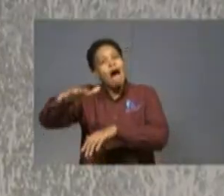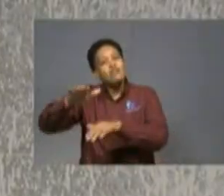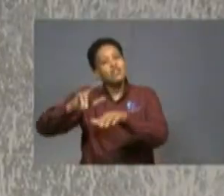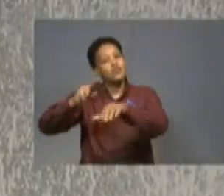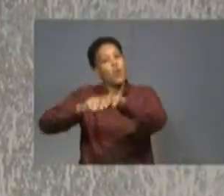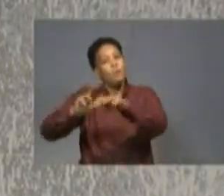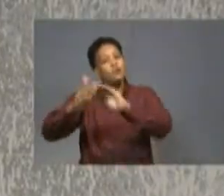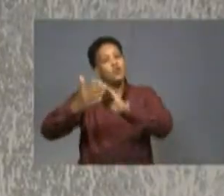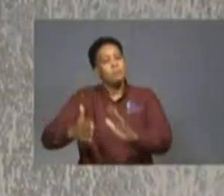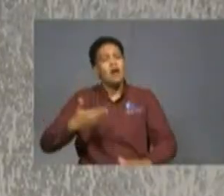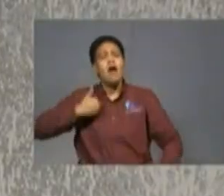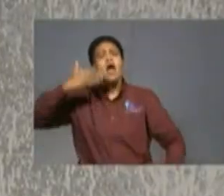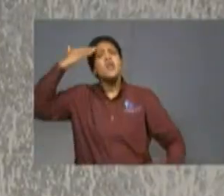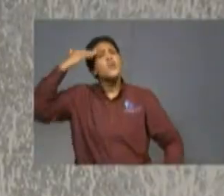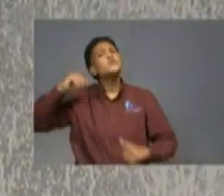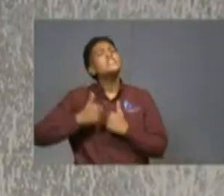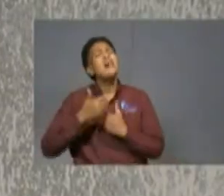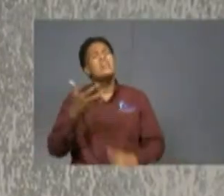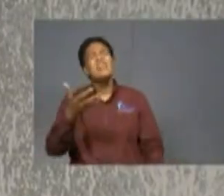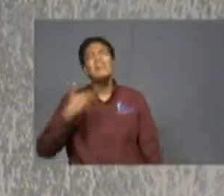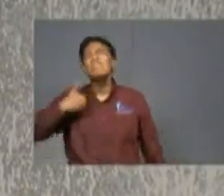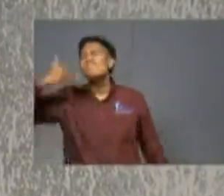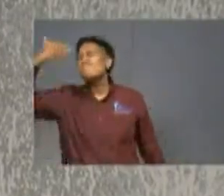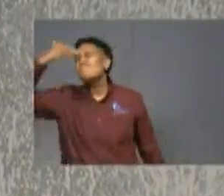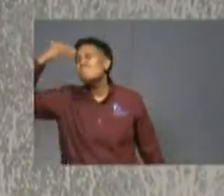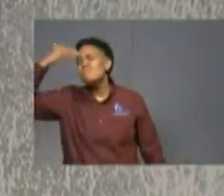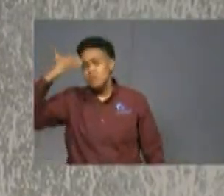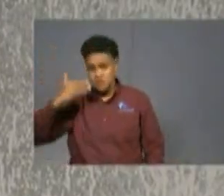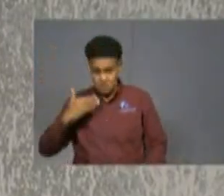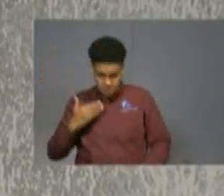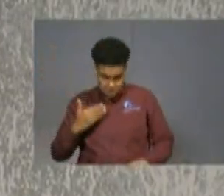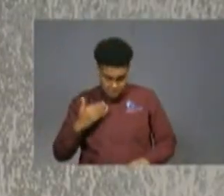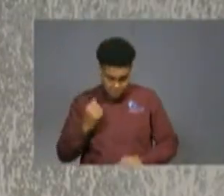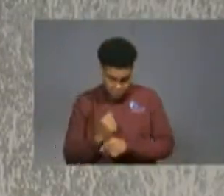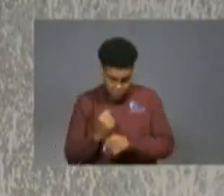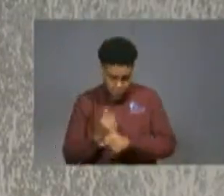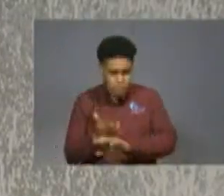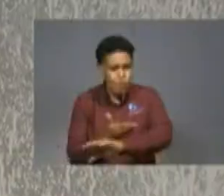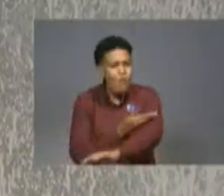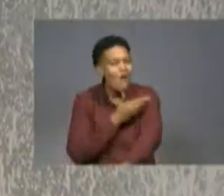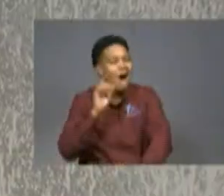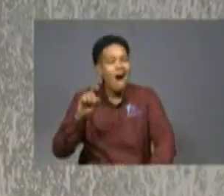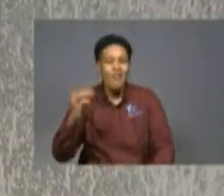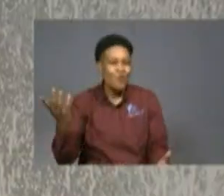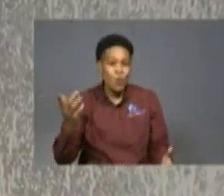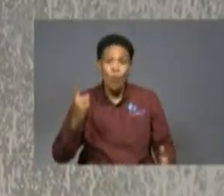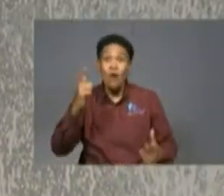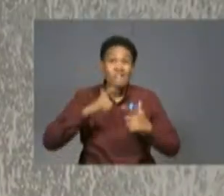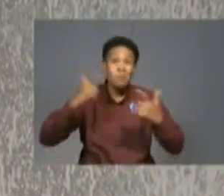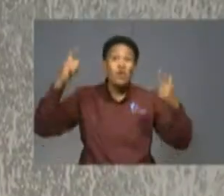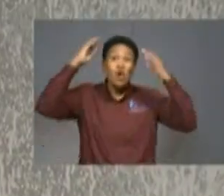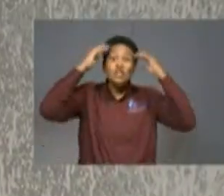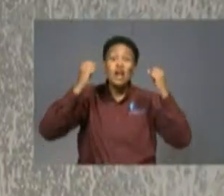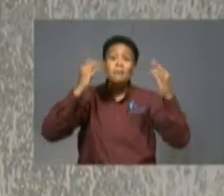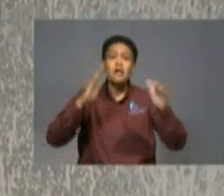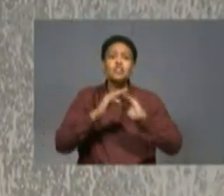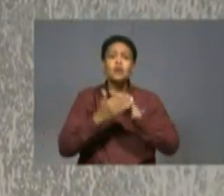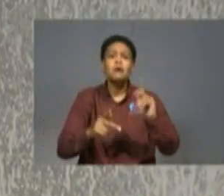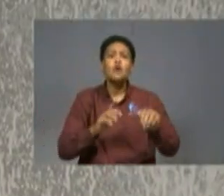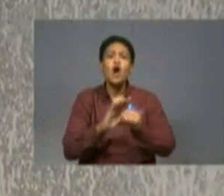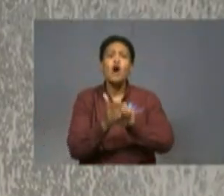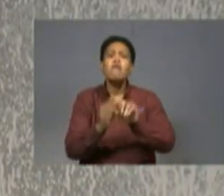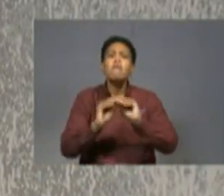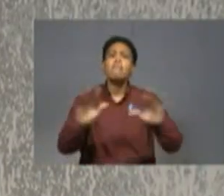there are challenges. This is a work in progress. One of the big concerns that many Jamaicans have is the COVID